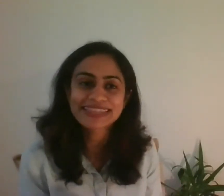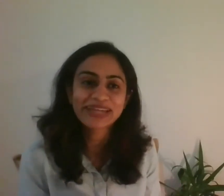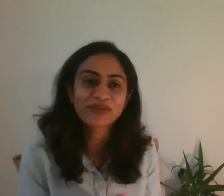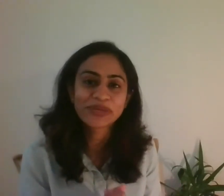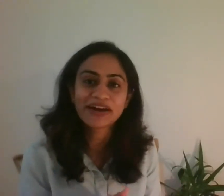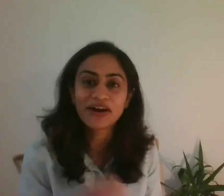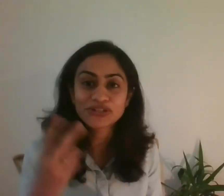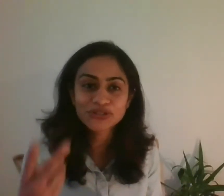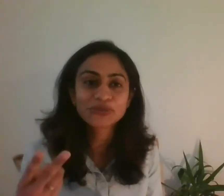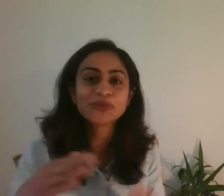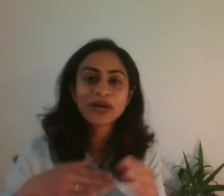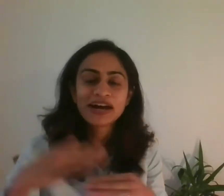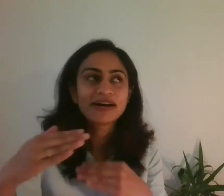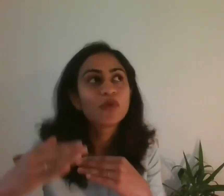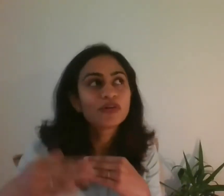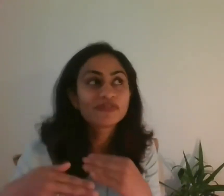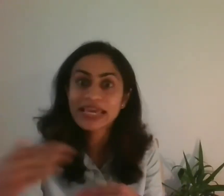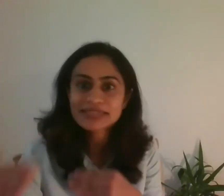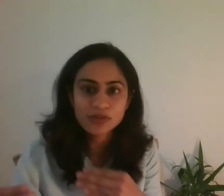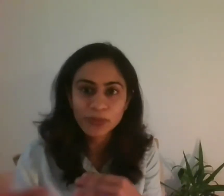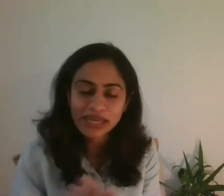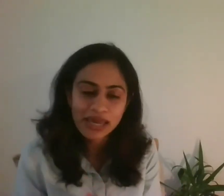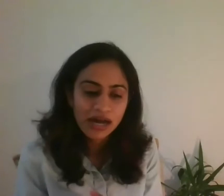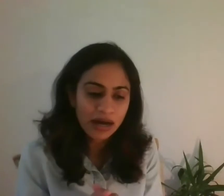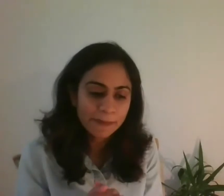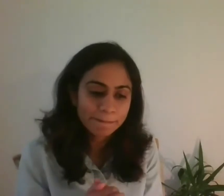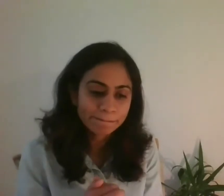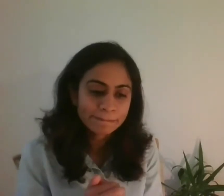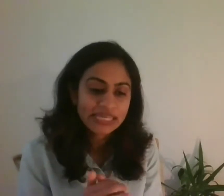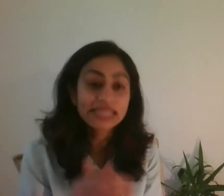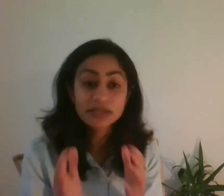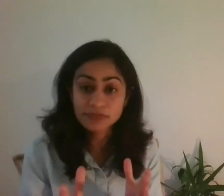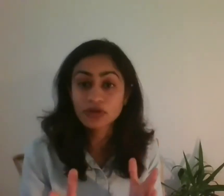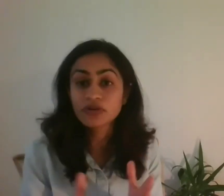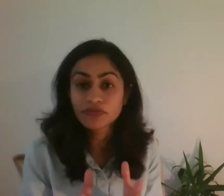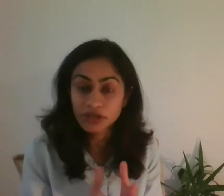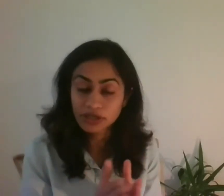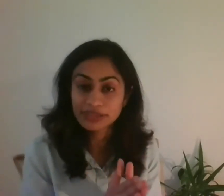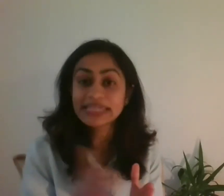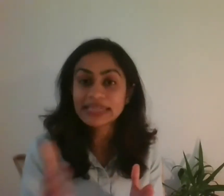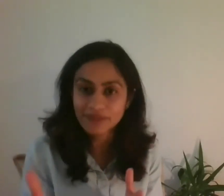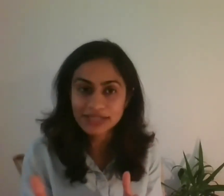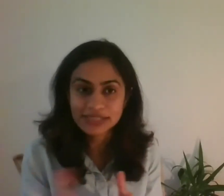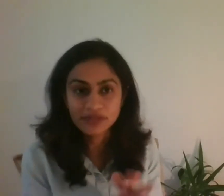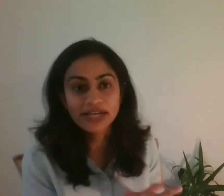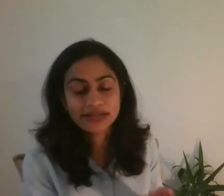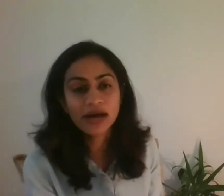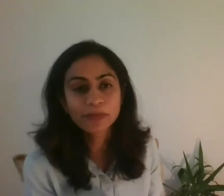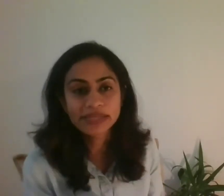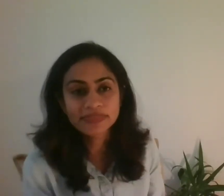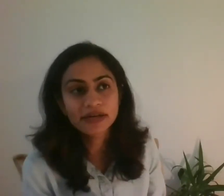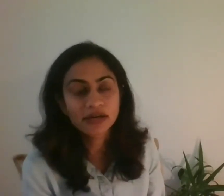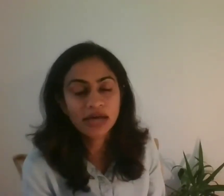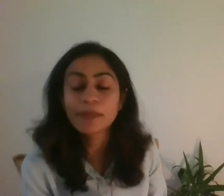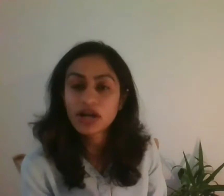is that we are two more phases away. In terms of the leading vaccine right now